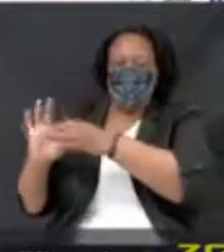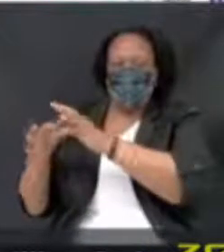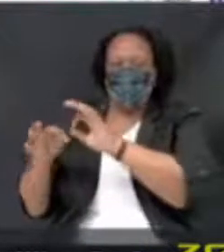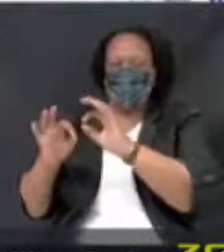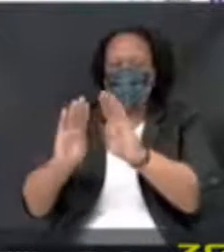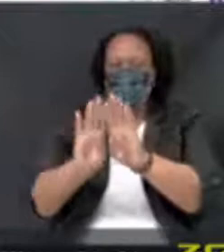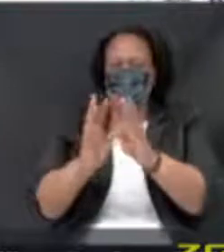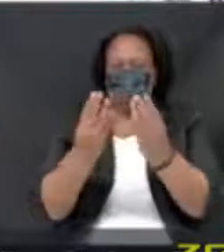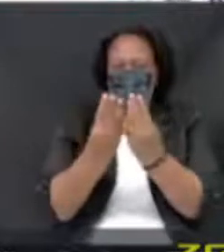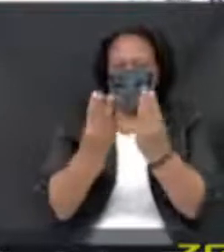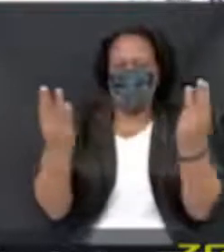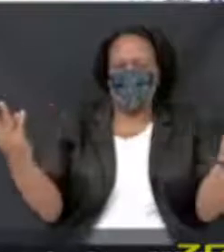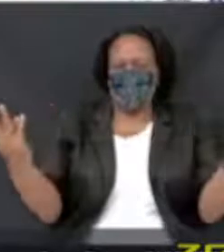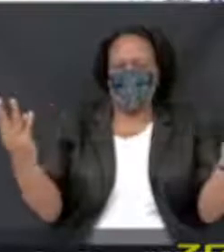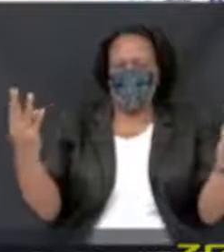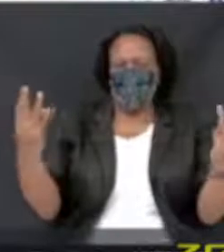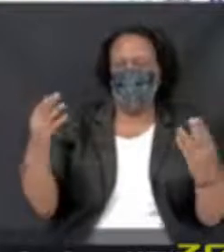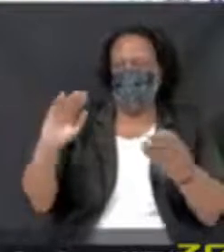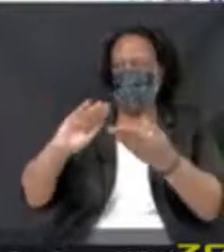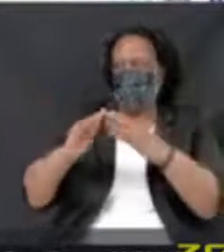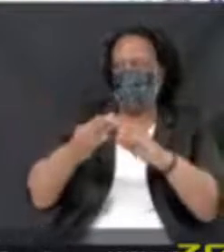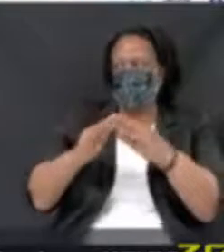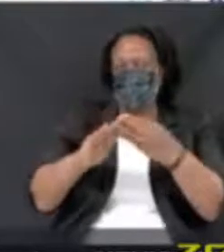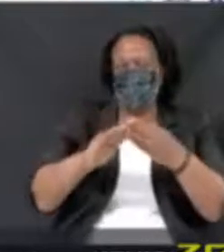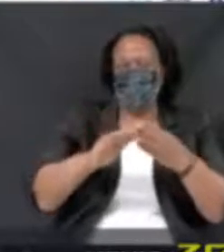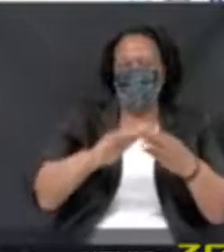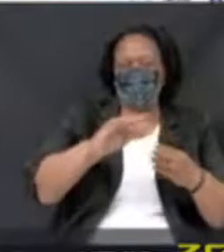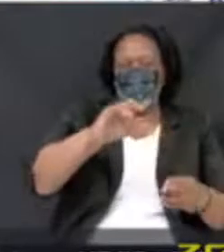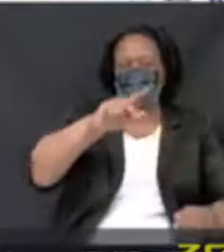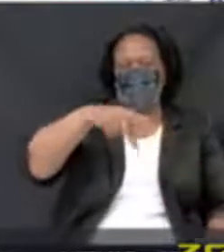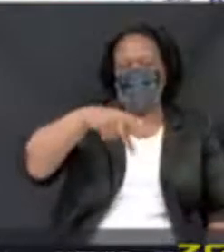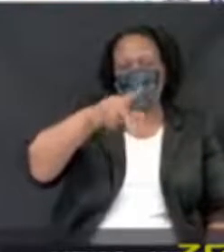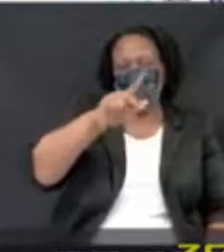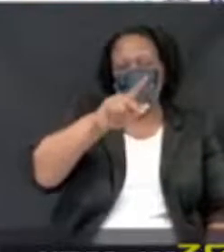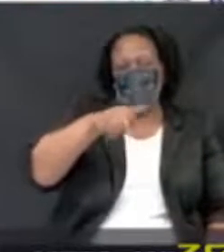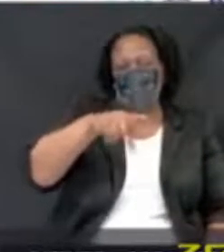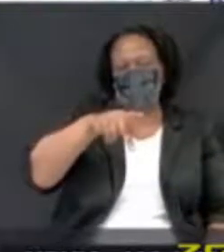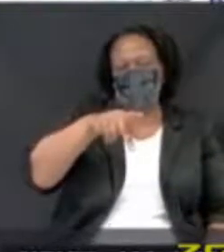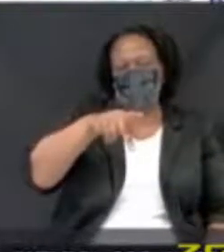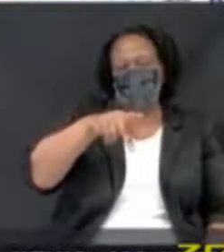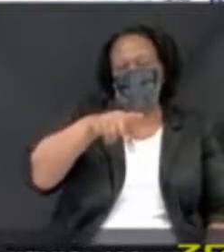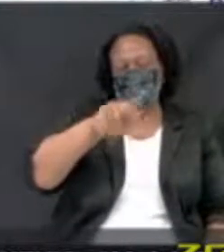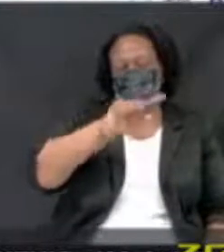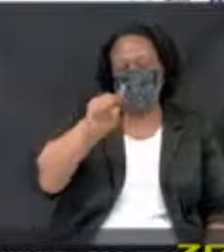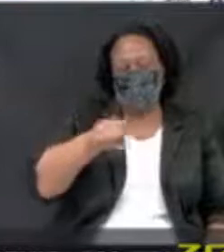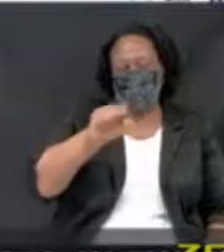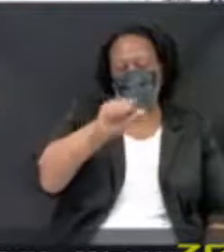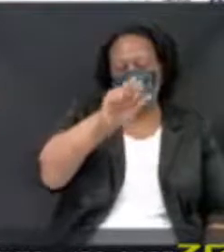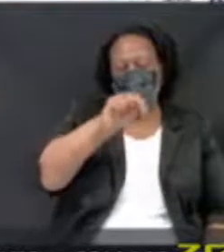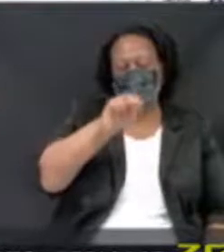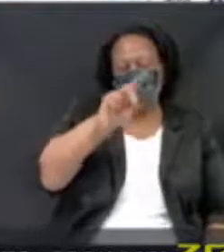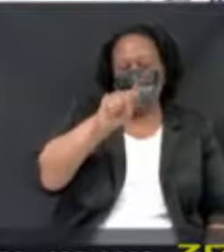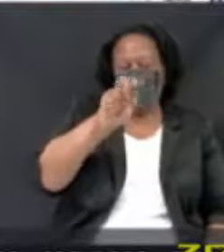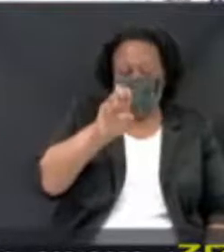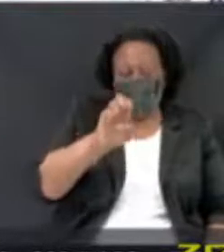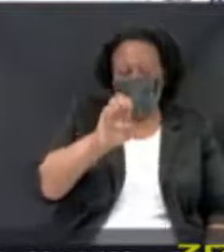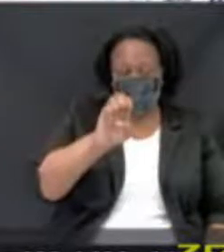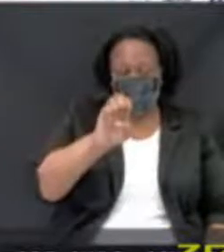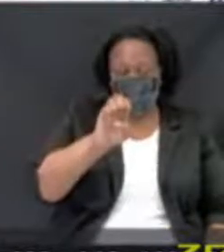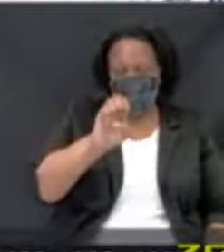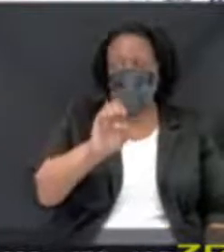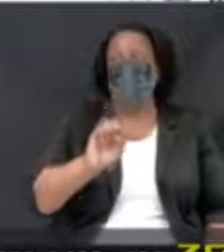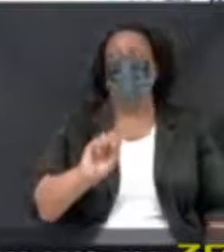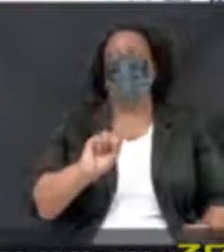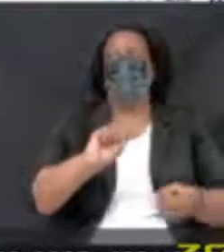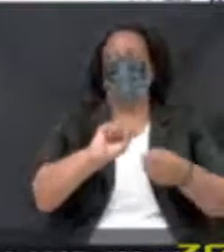the citizens and residents of this country. We started with the physical barrier, and we are now going to move into